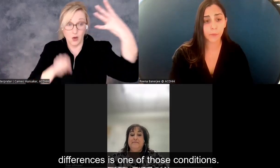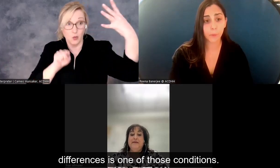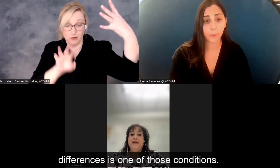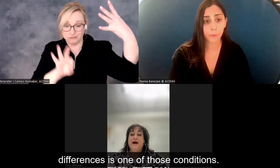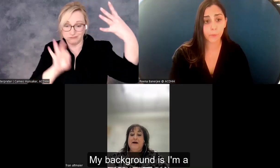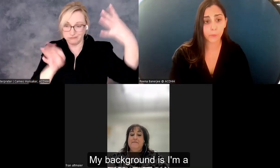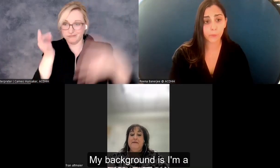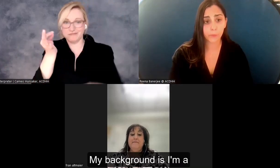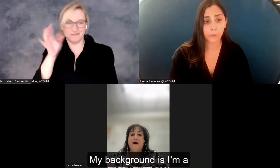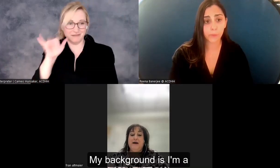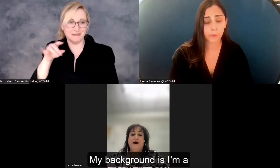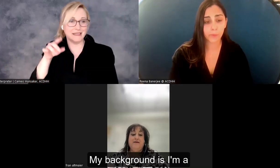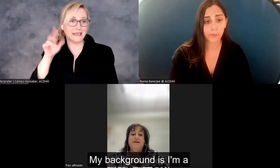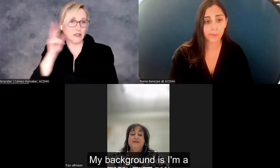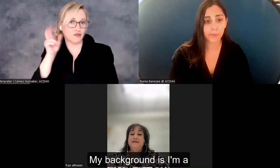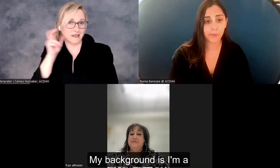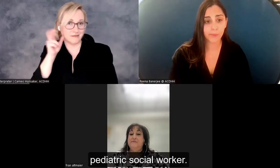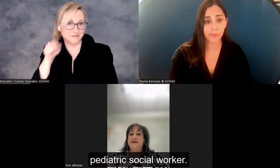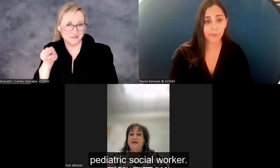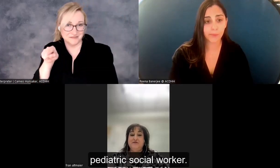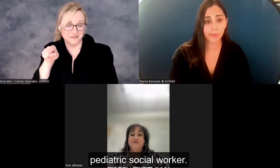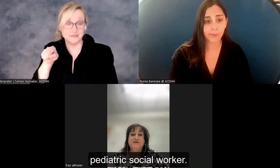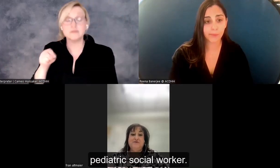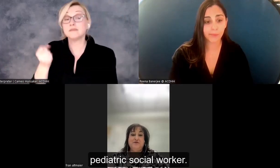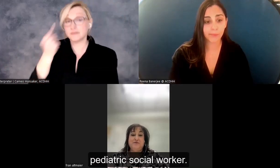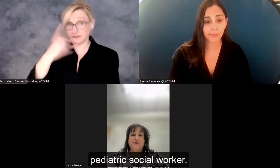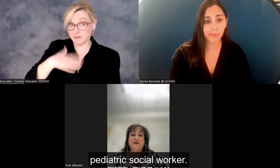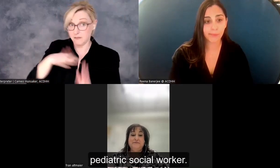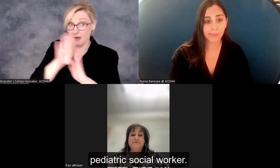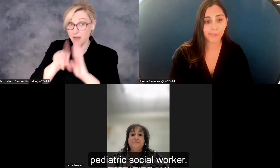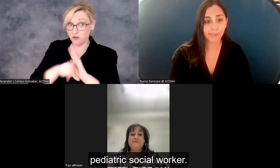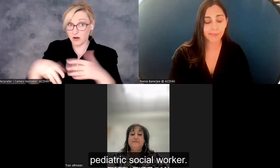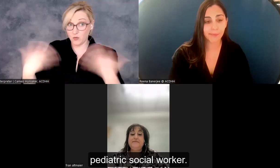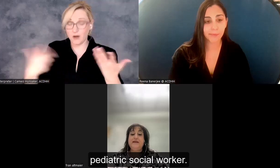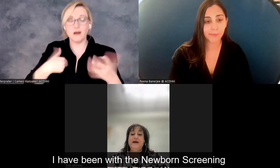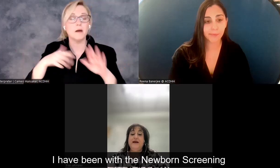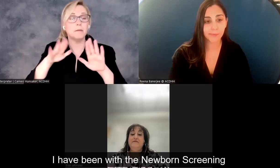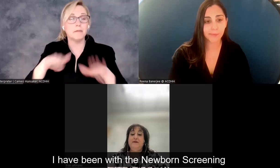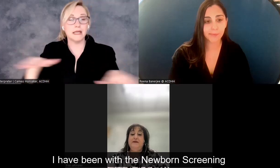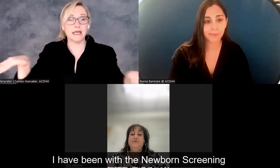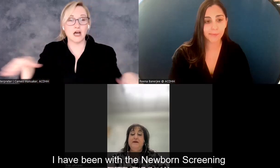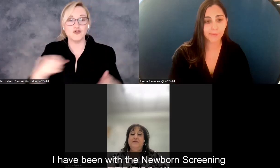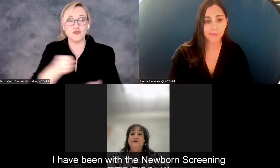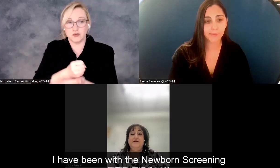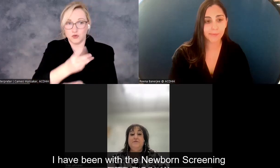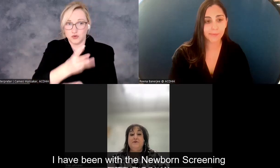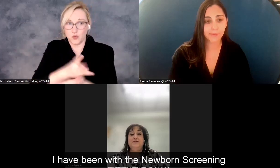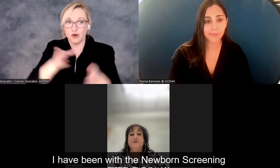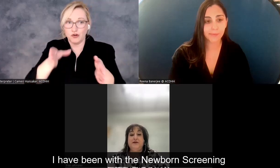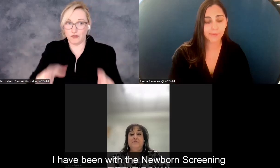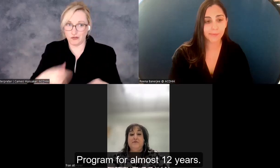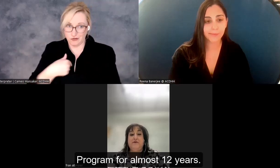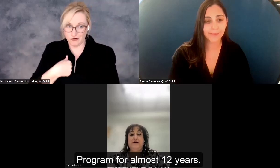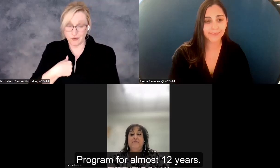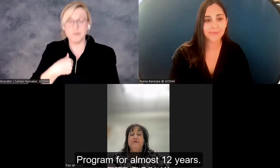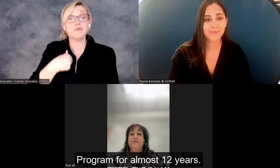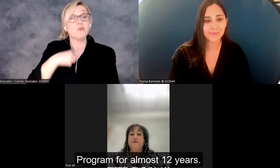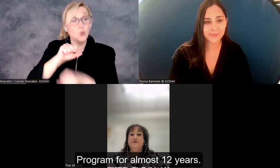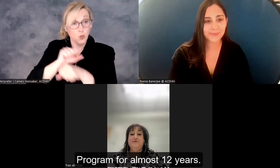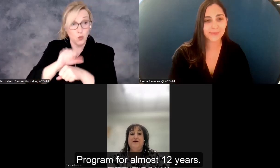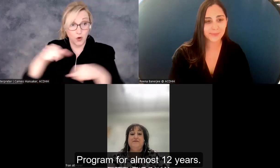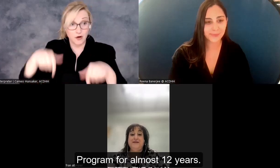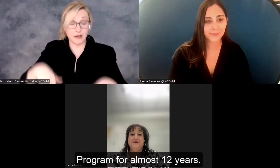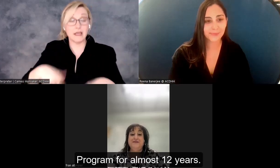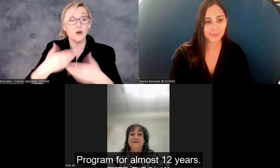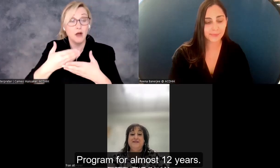conditions. My background is I'm a pediatric social worker. I have been with the newborn screening program for